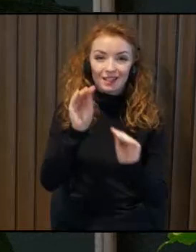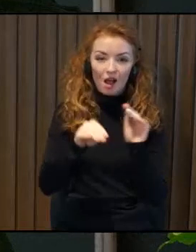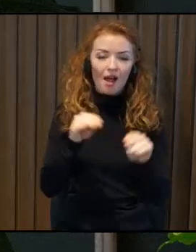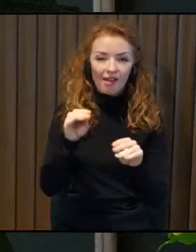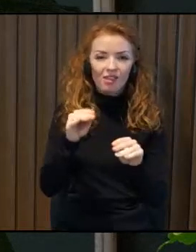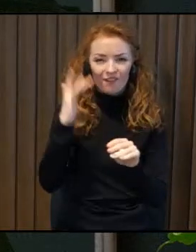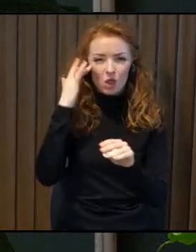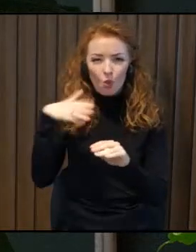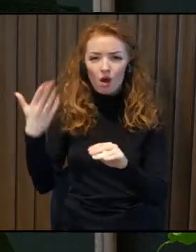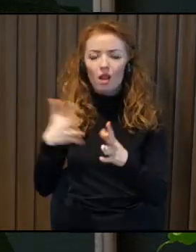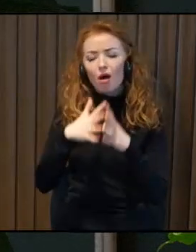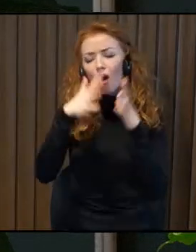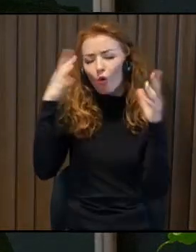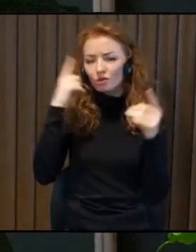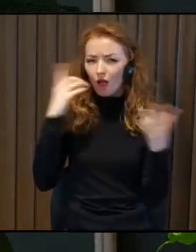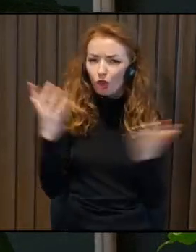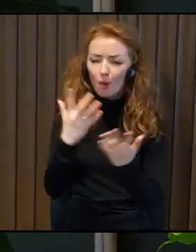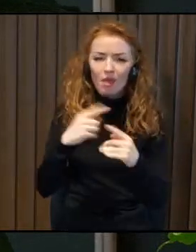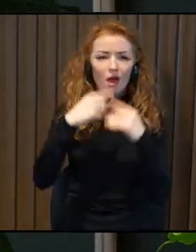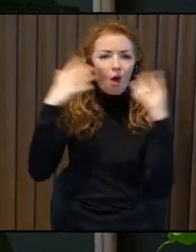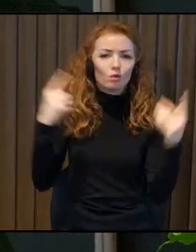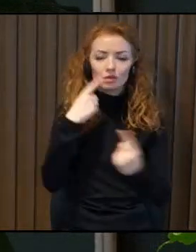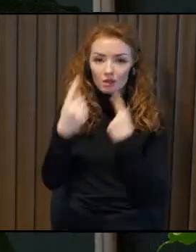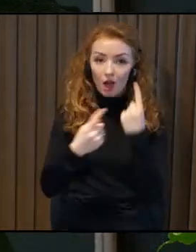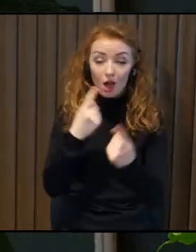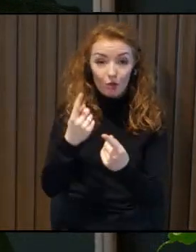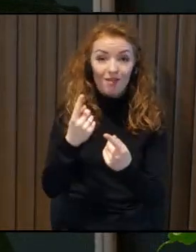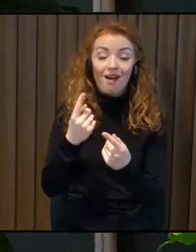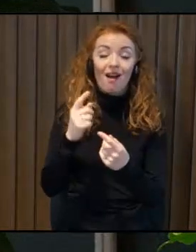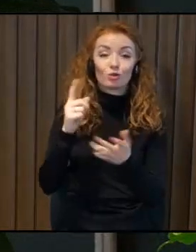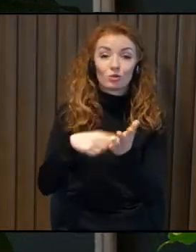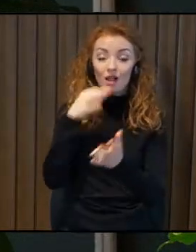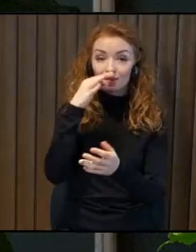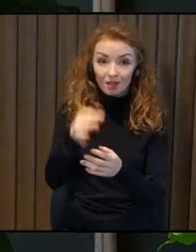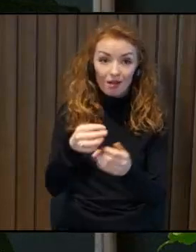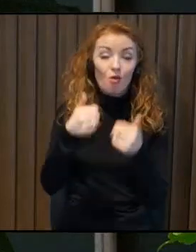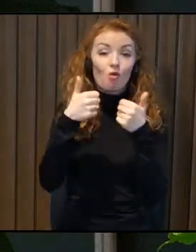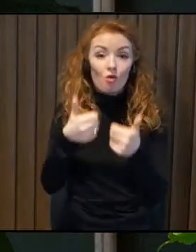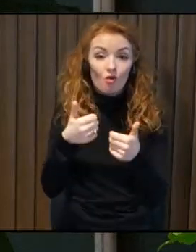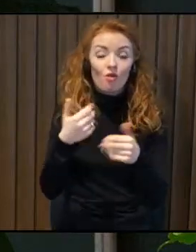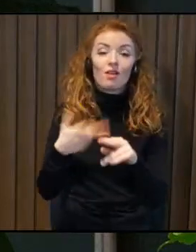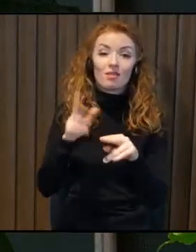from the point of design, there is a lot to speak and also discuss